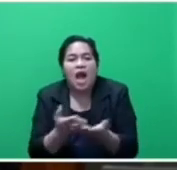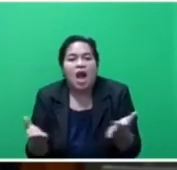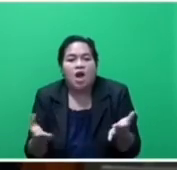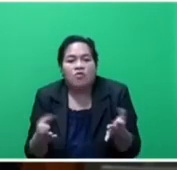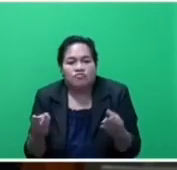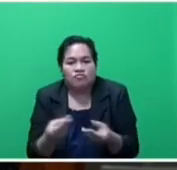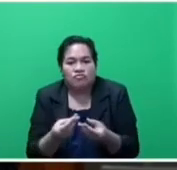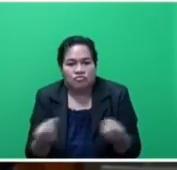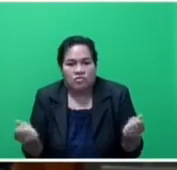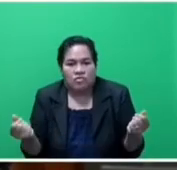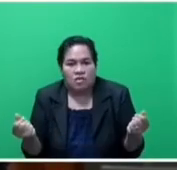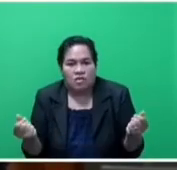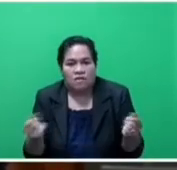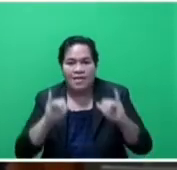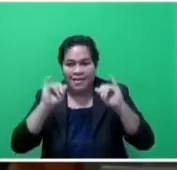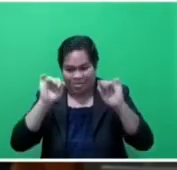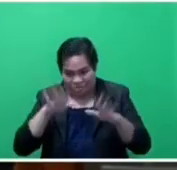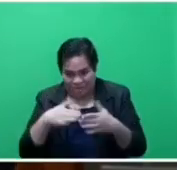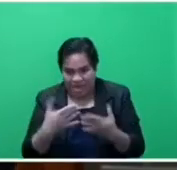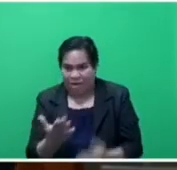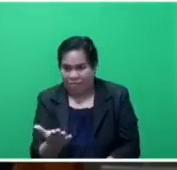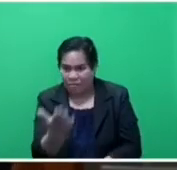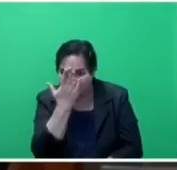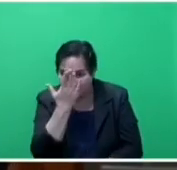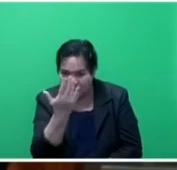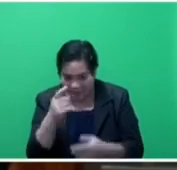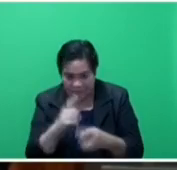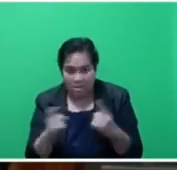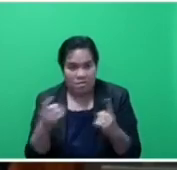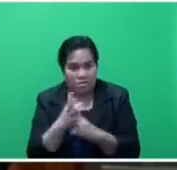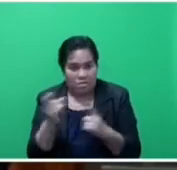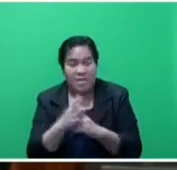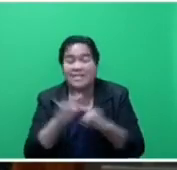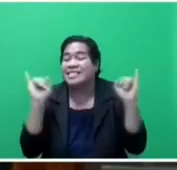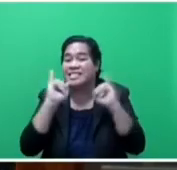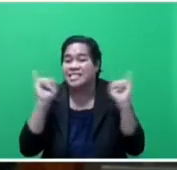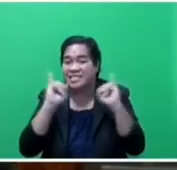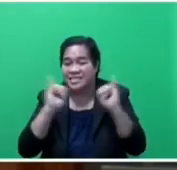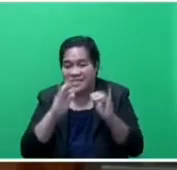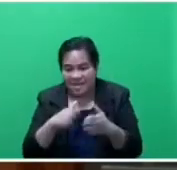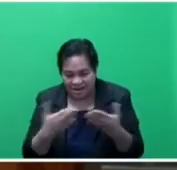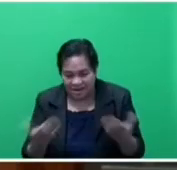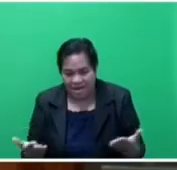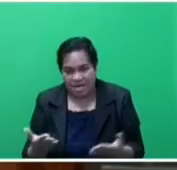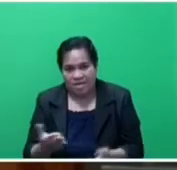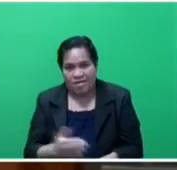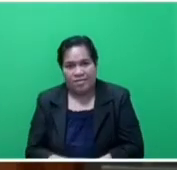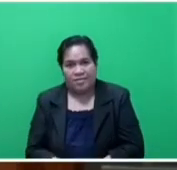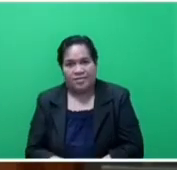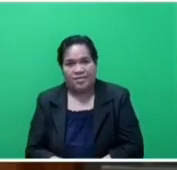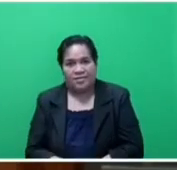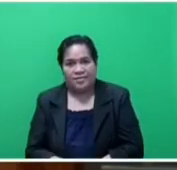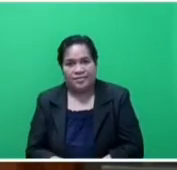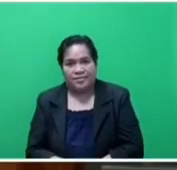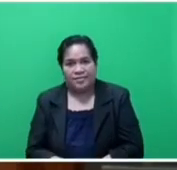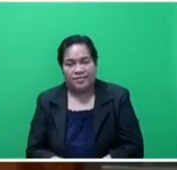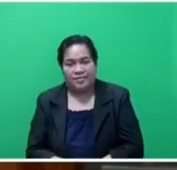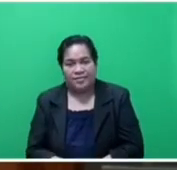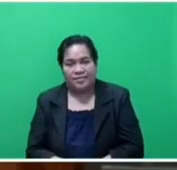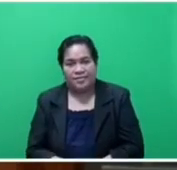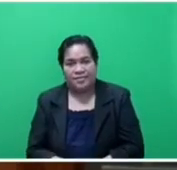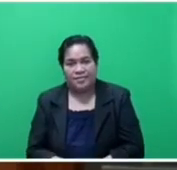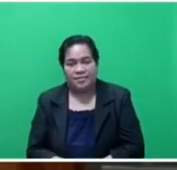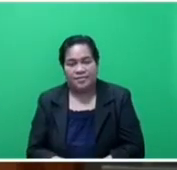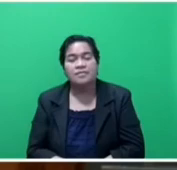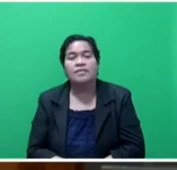about by COVID-19. That is the matter of urgency with our people right now, Honourable Speaker. And